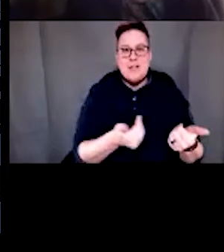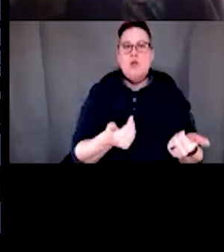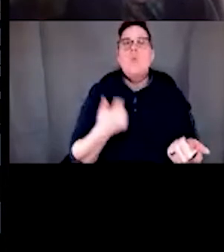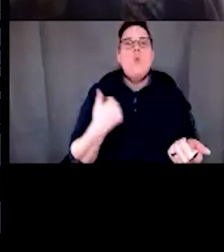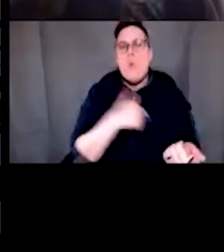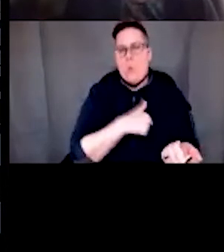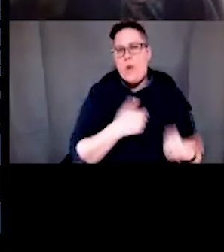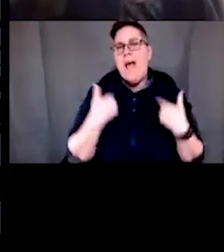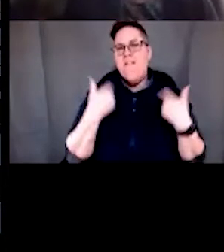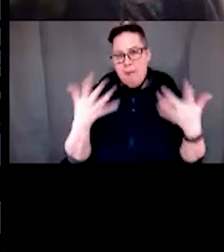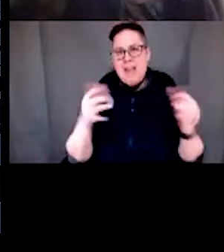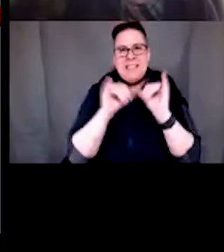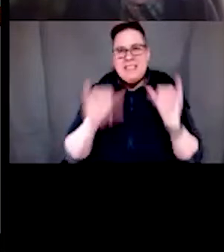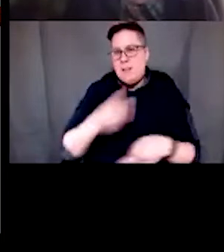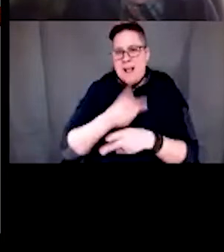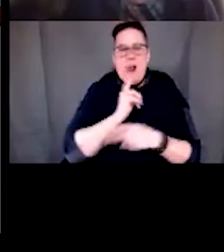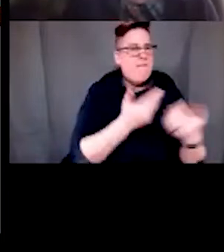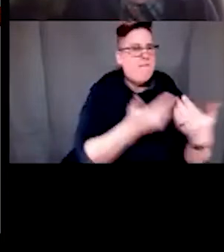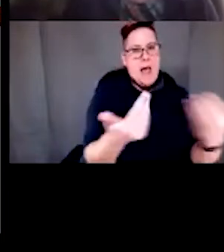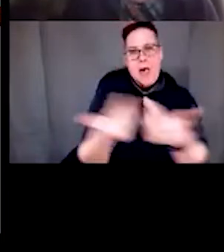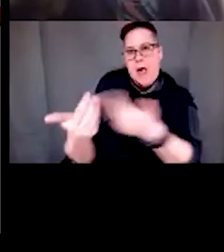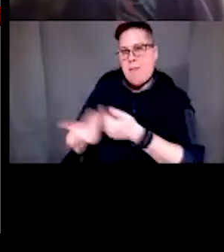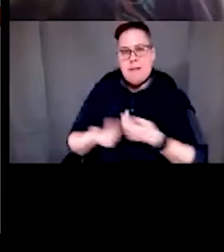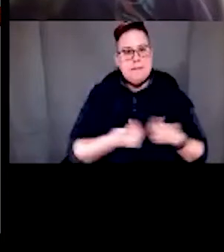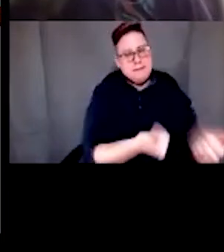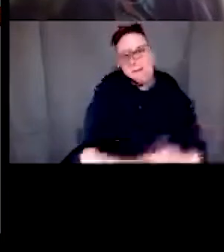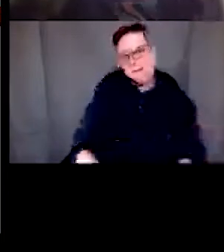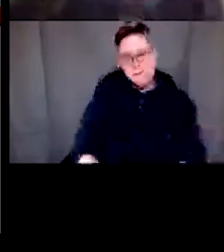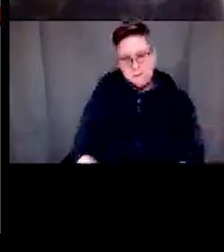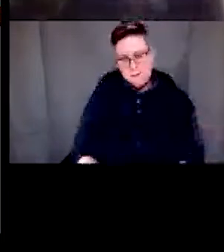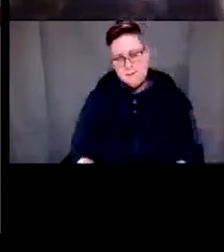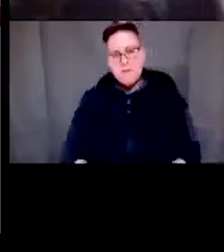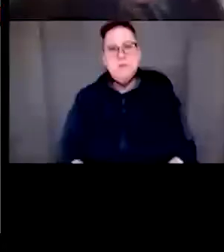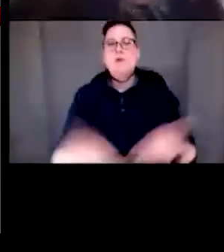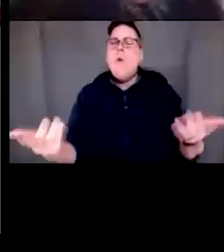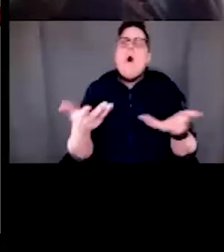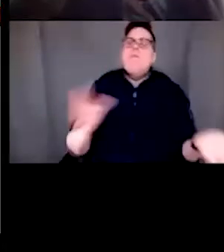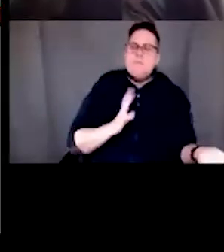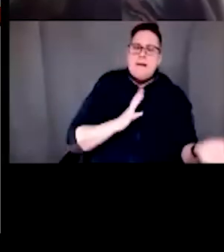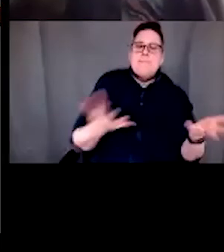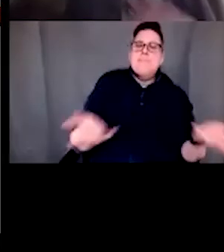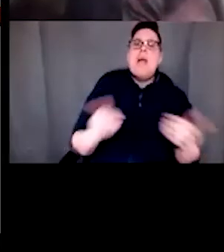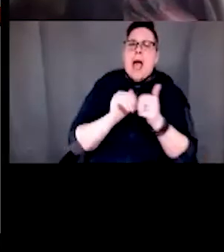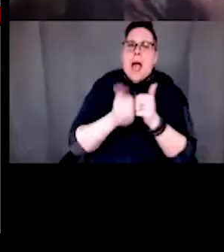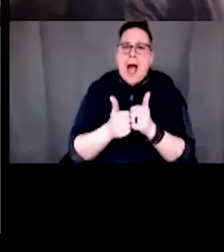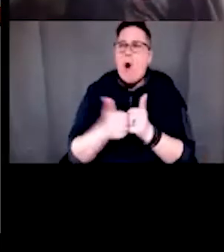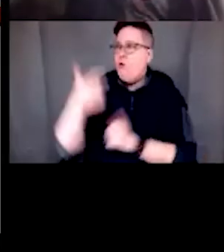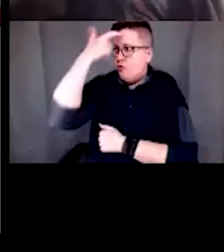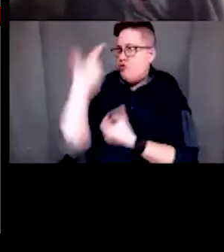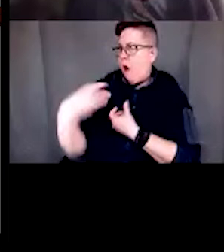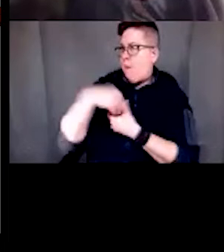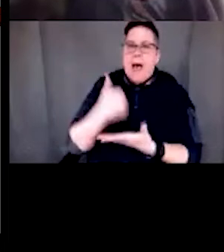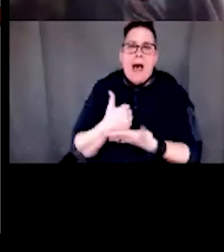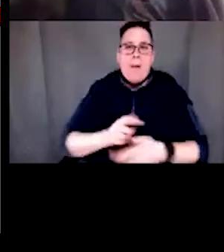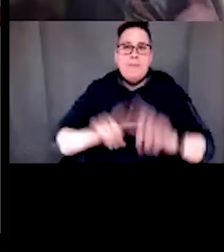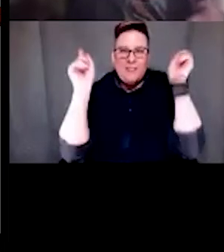fragmented systems of care. So, how might trauma-informed knowledge make a difference